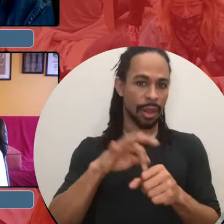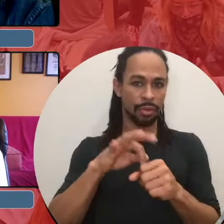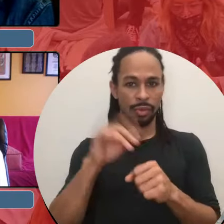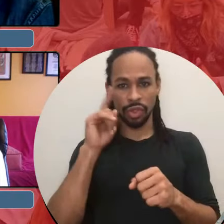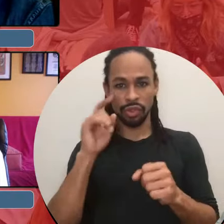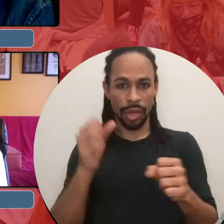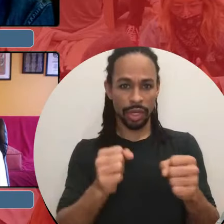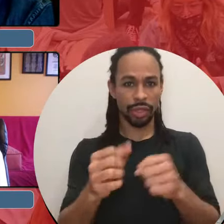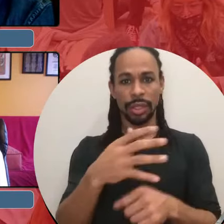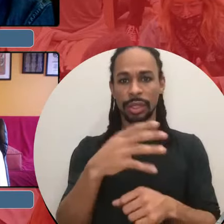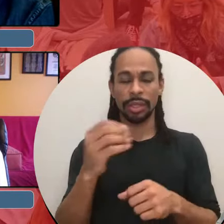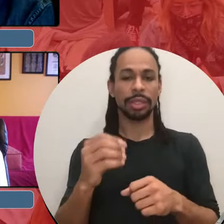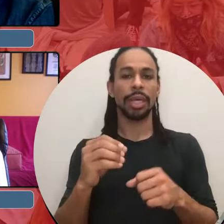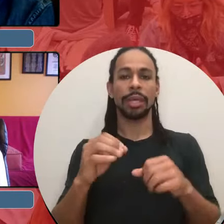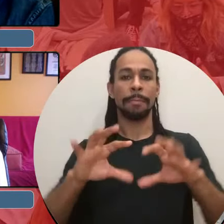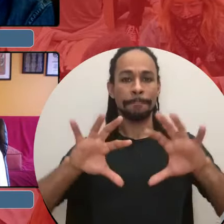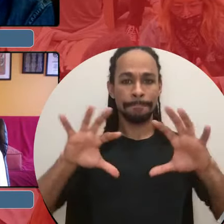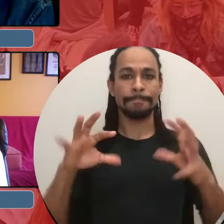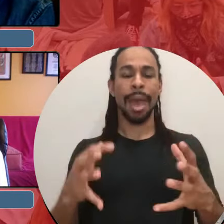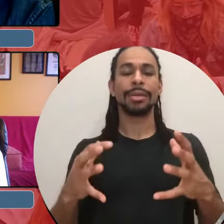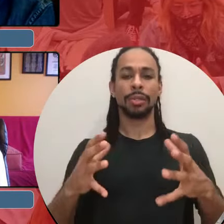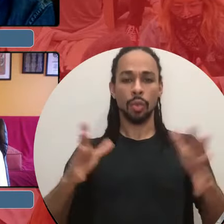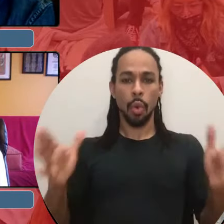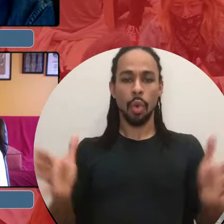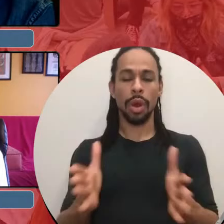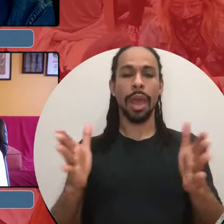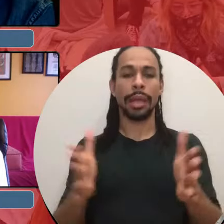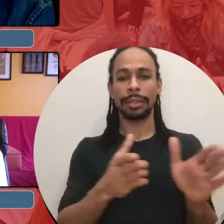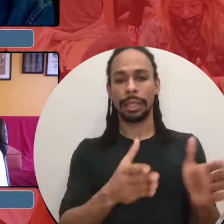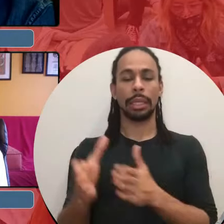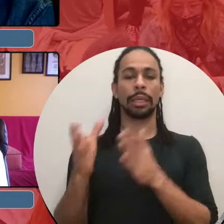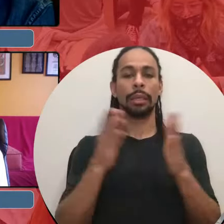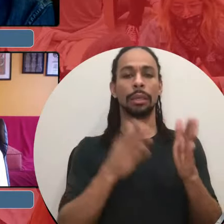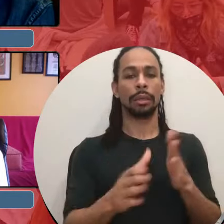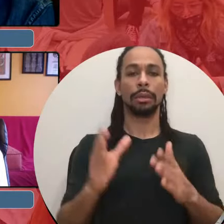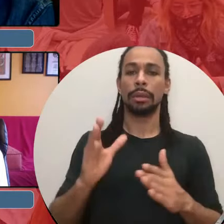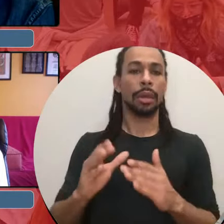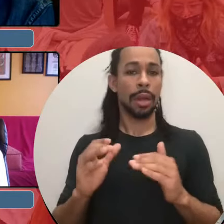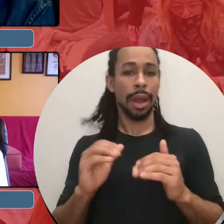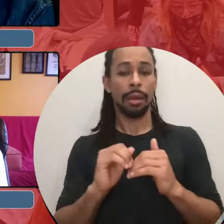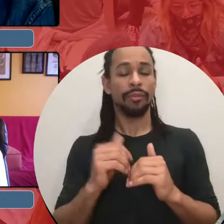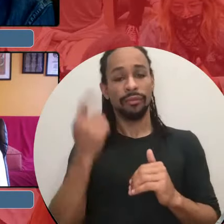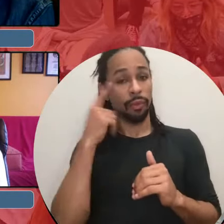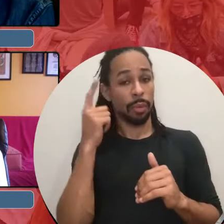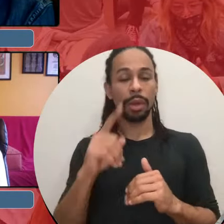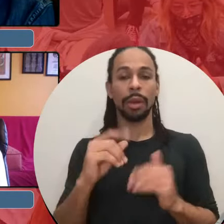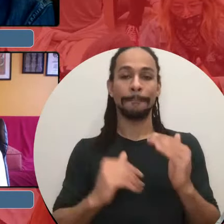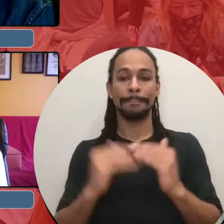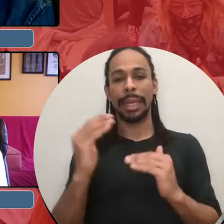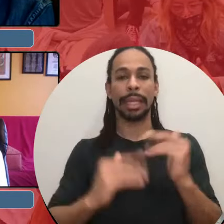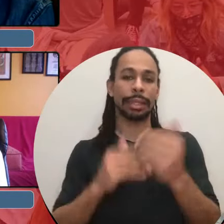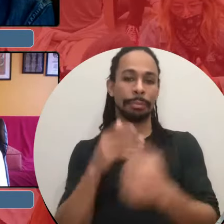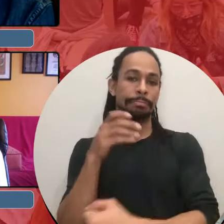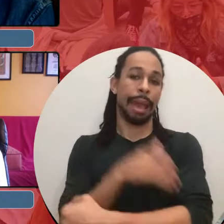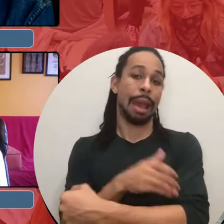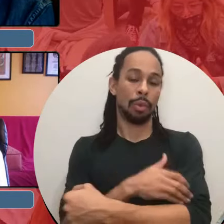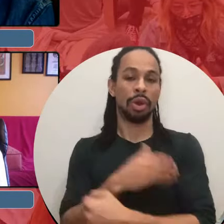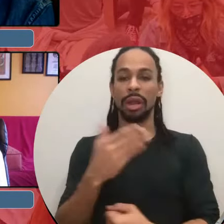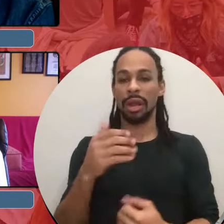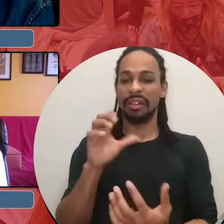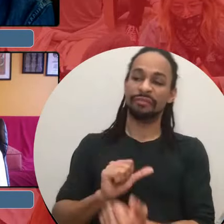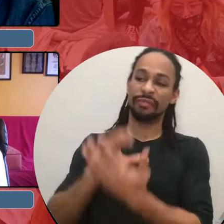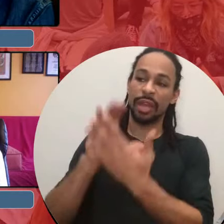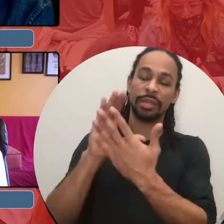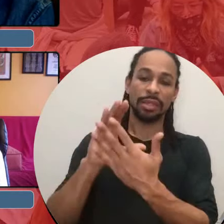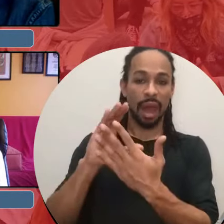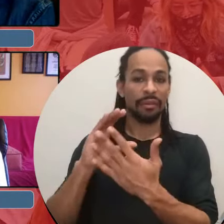as a way of building power in the face of authoritarianism. And what are some of the concrete ways power was